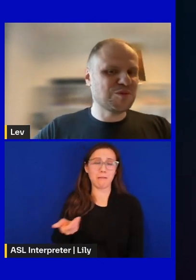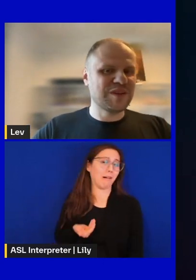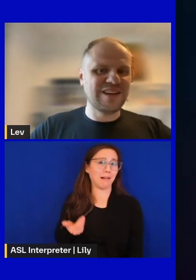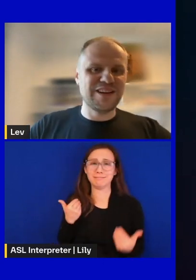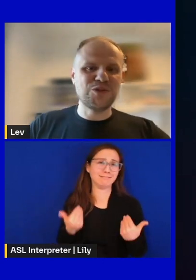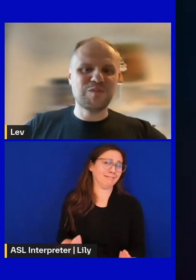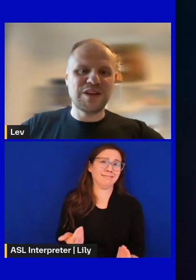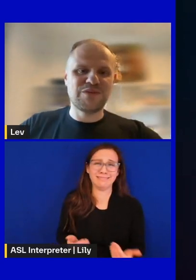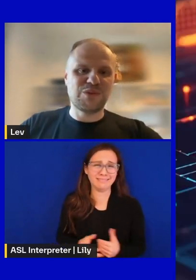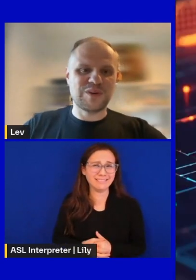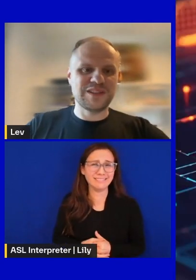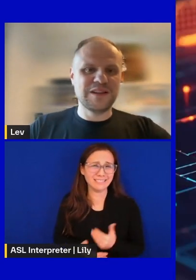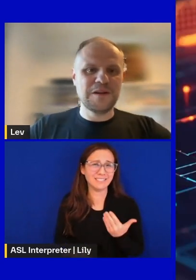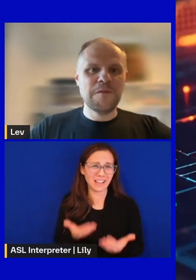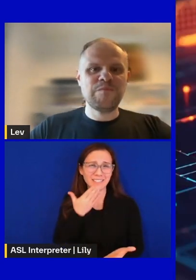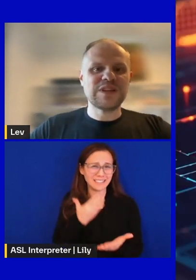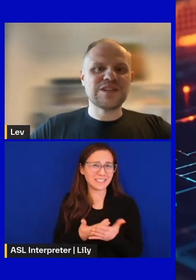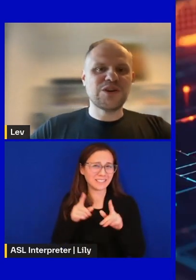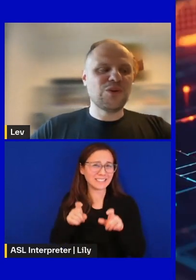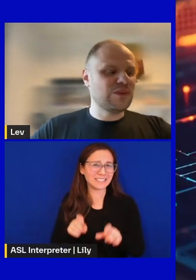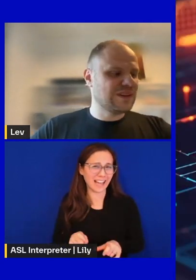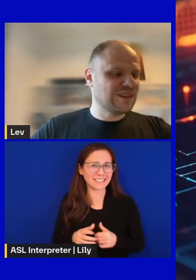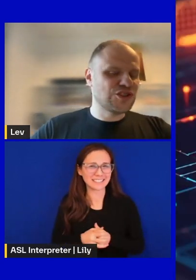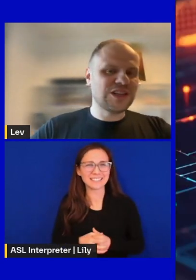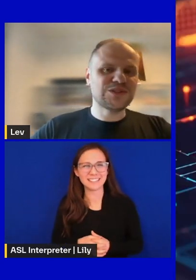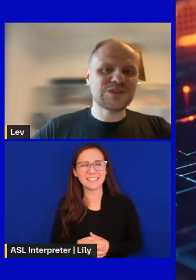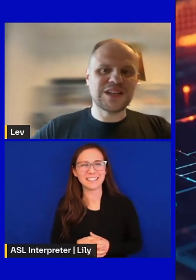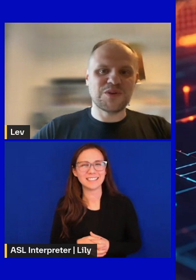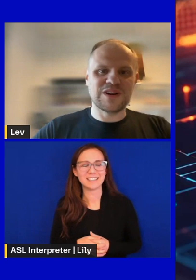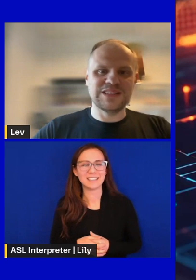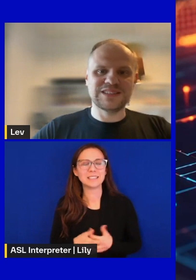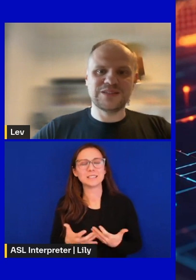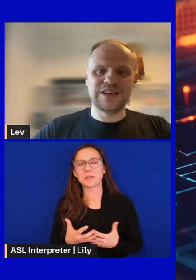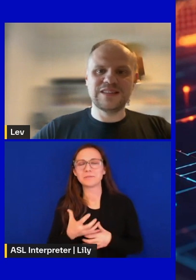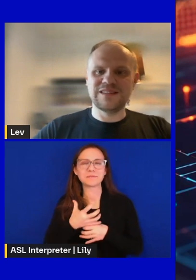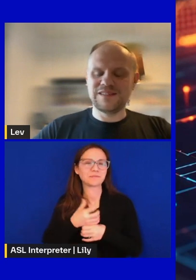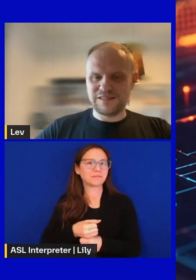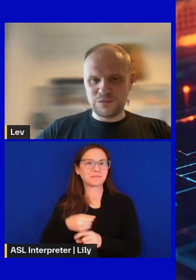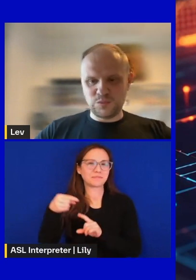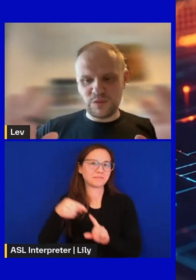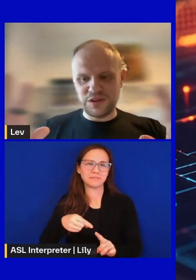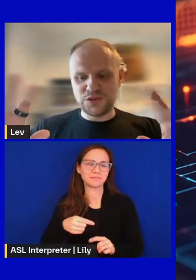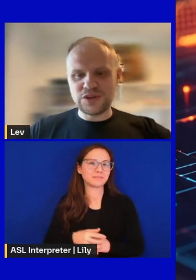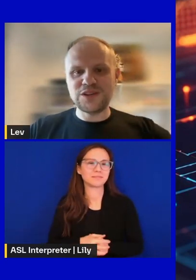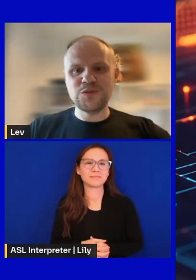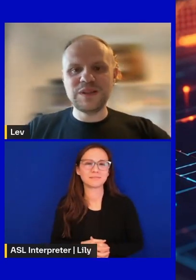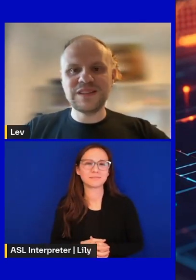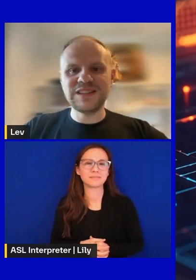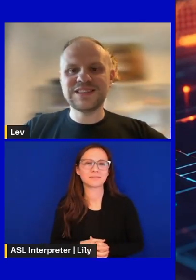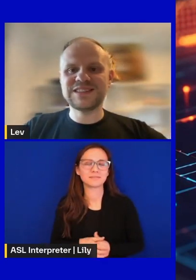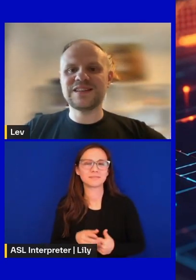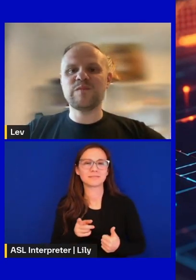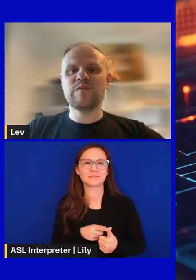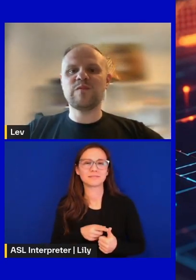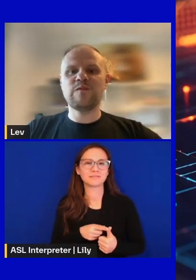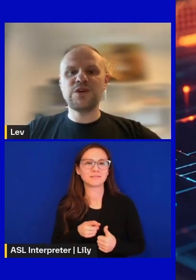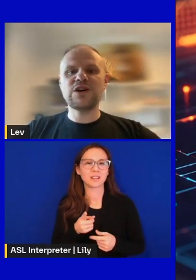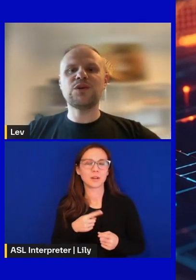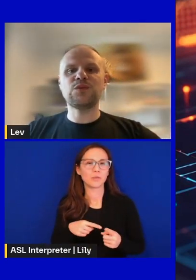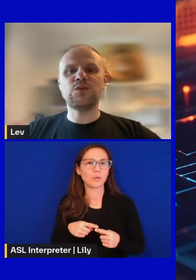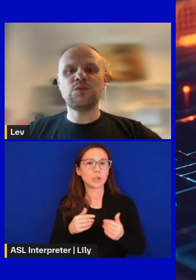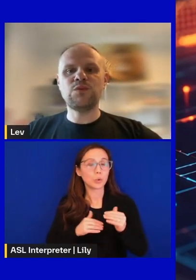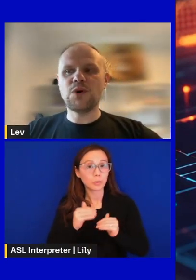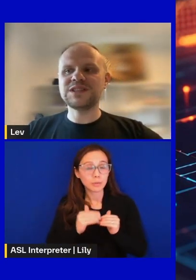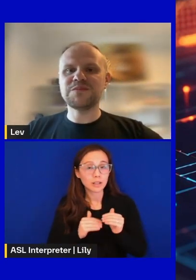that's probably a good path forward. So just to summarize, right? When you try to build this,